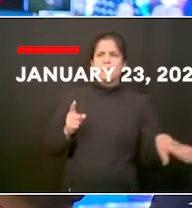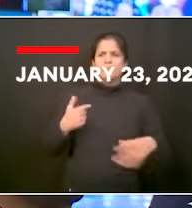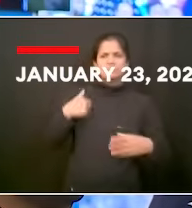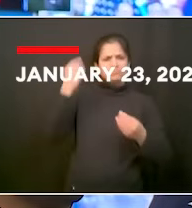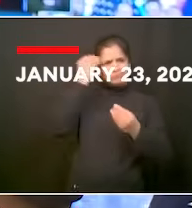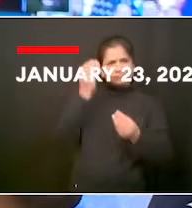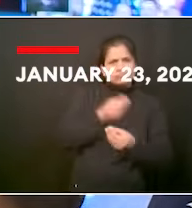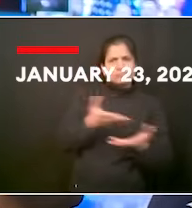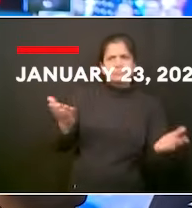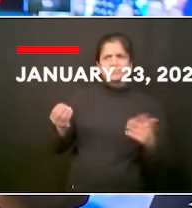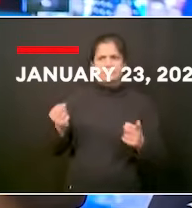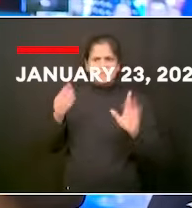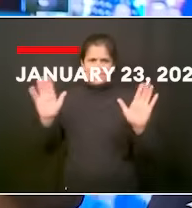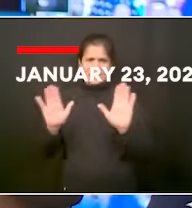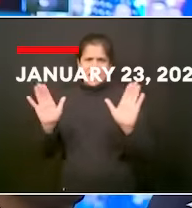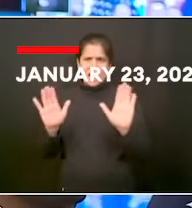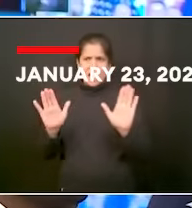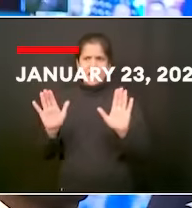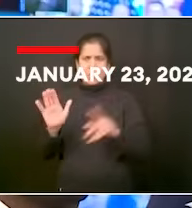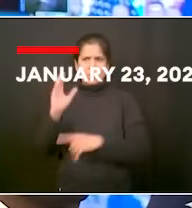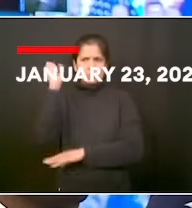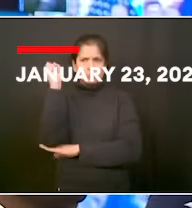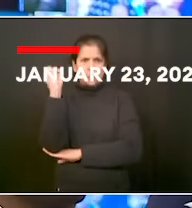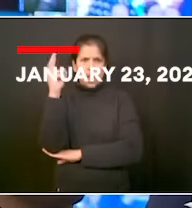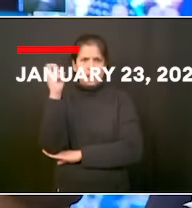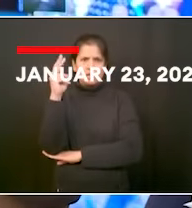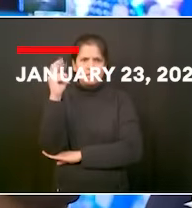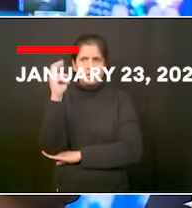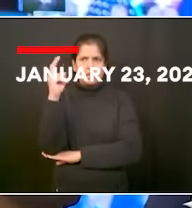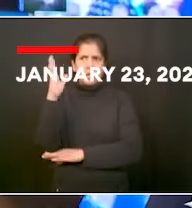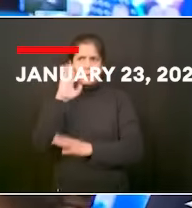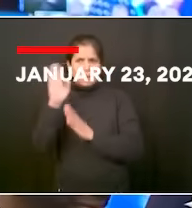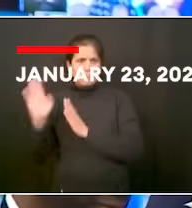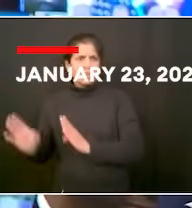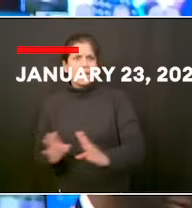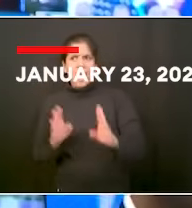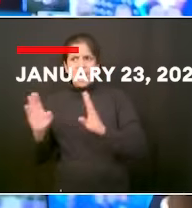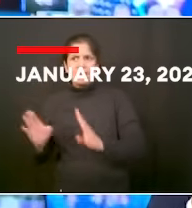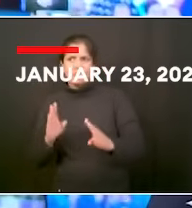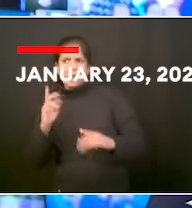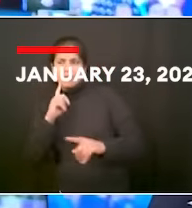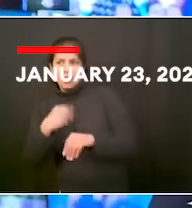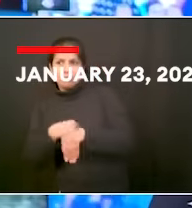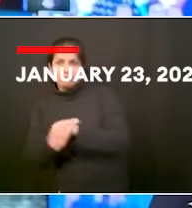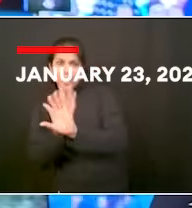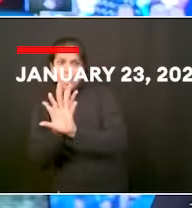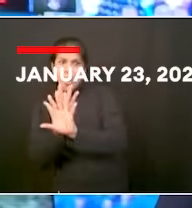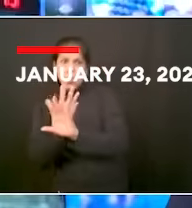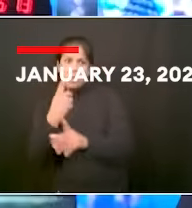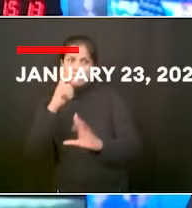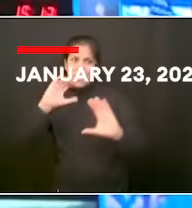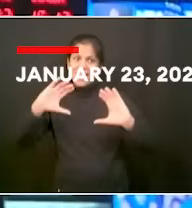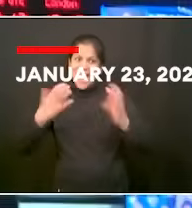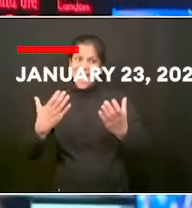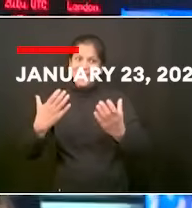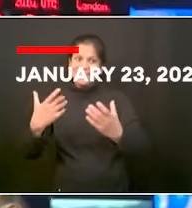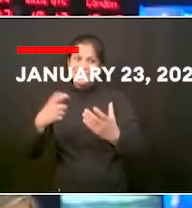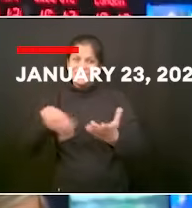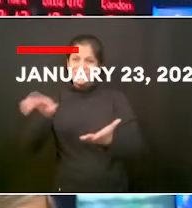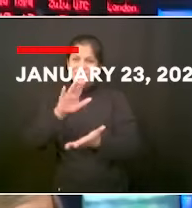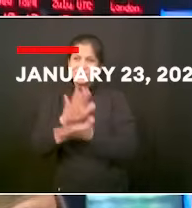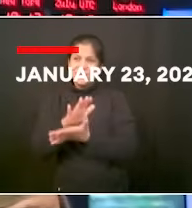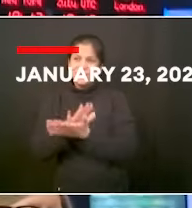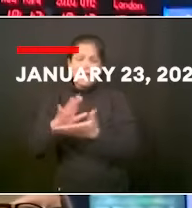preparing for the possibility of remote such that we do not repeat those mistakes of the past. Chancellor, if you want to add anything. Yeah. So I was